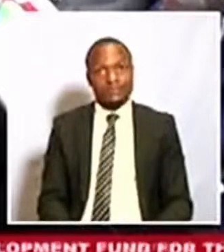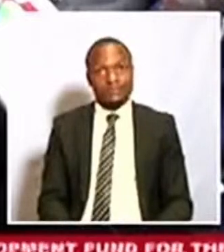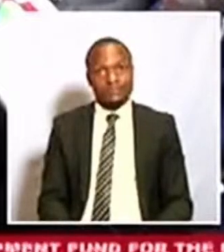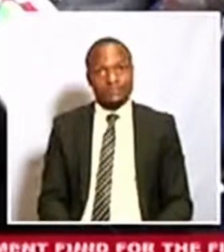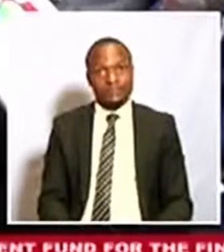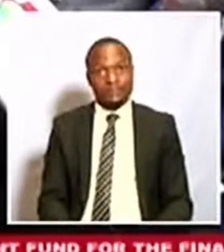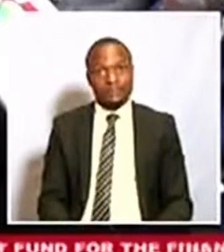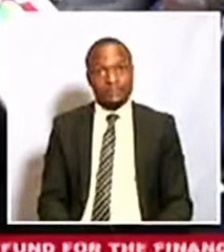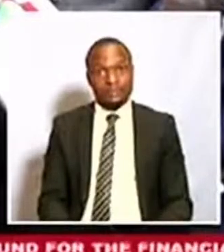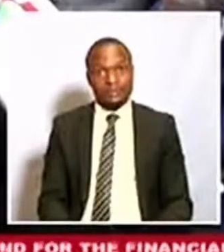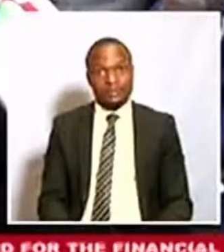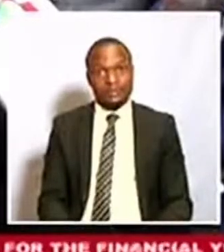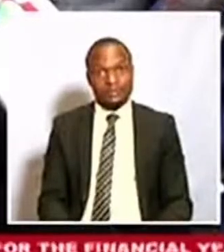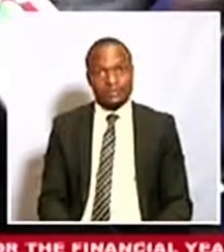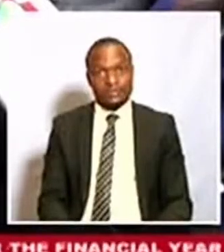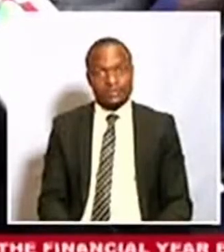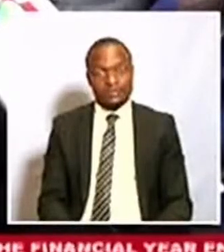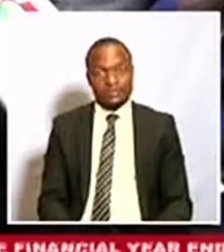It's Mwanza